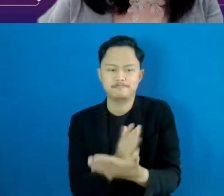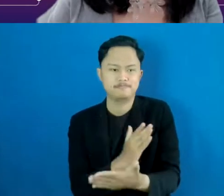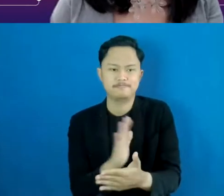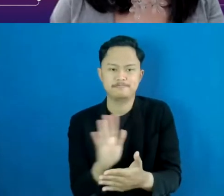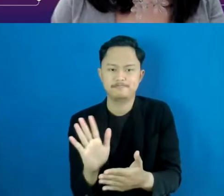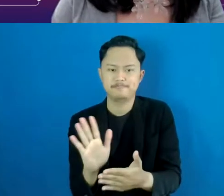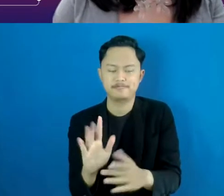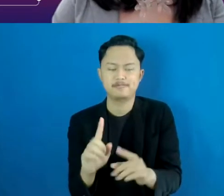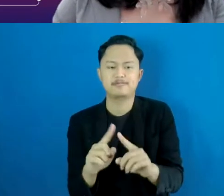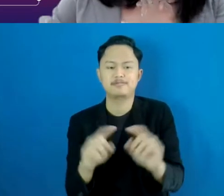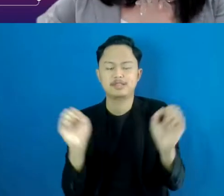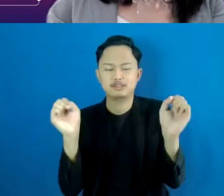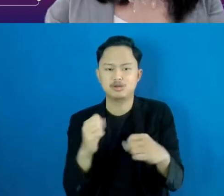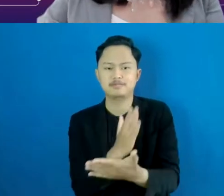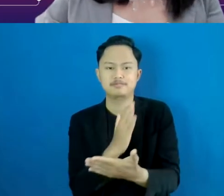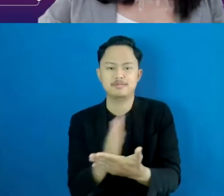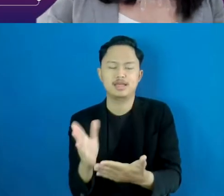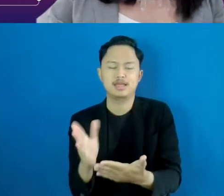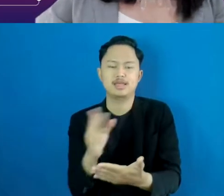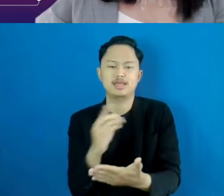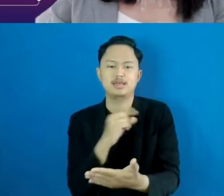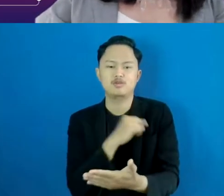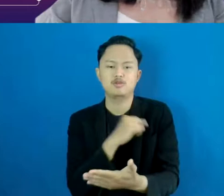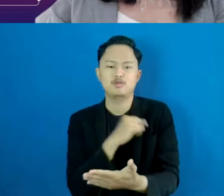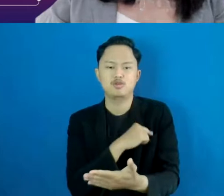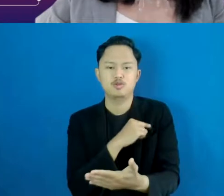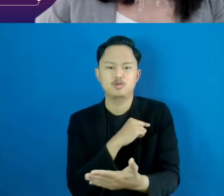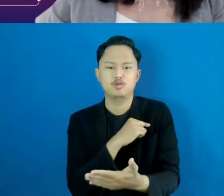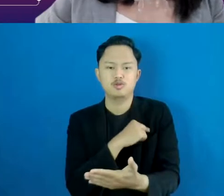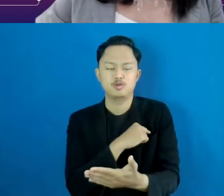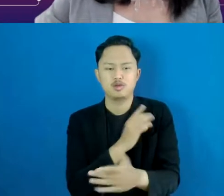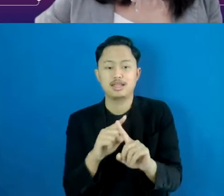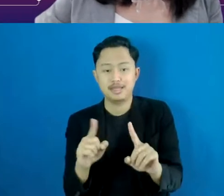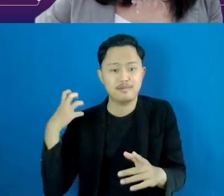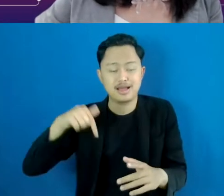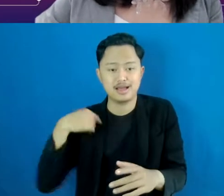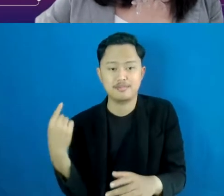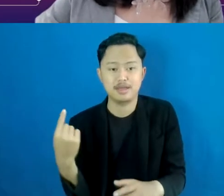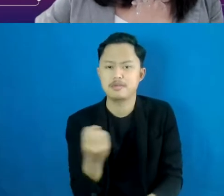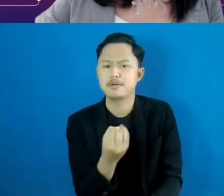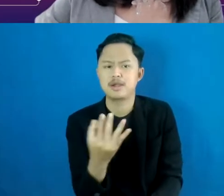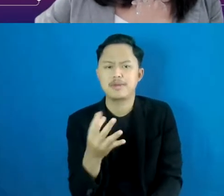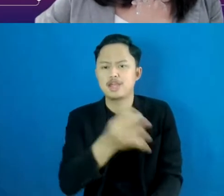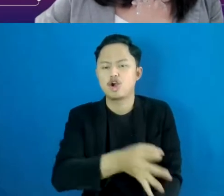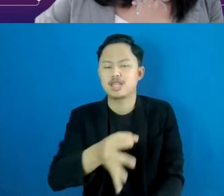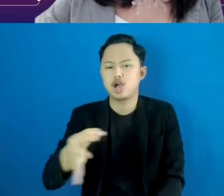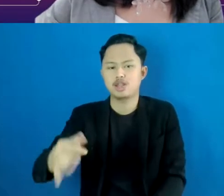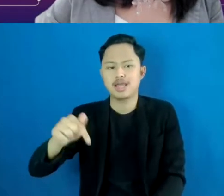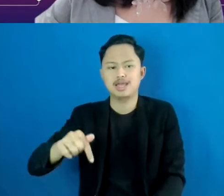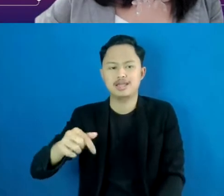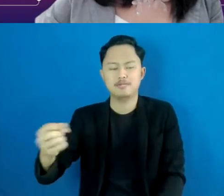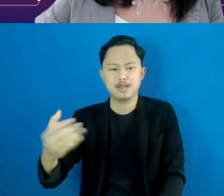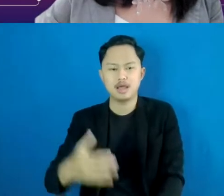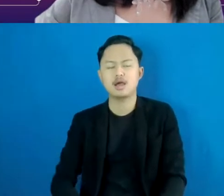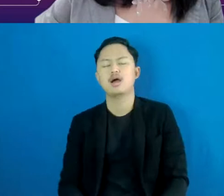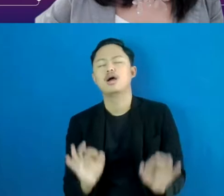major challenge that we face in Latin American city is that most of the